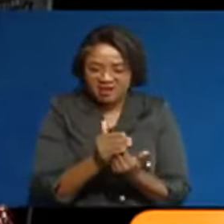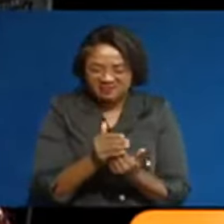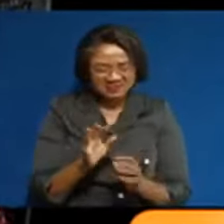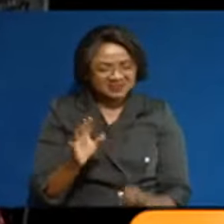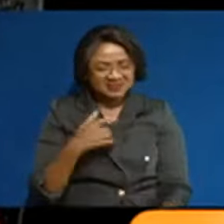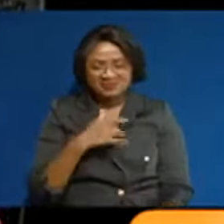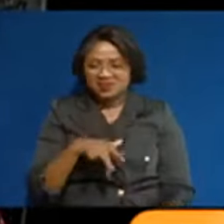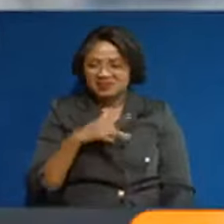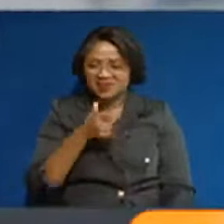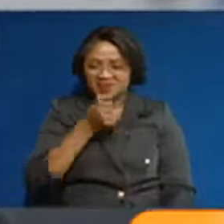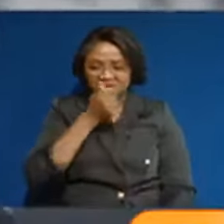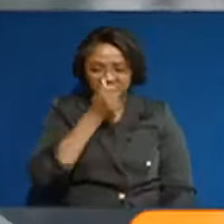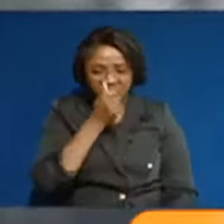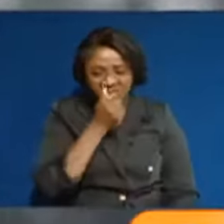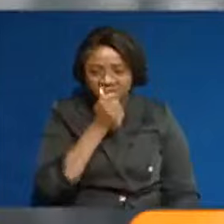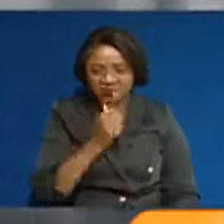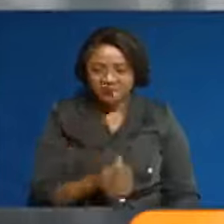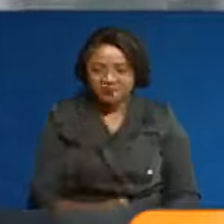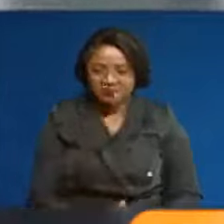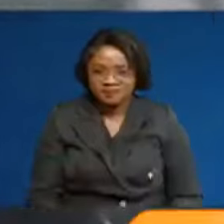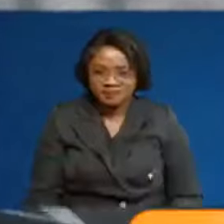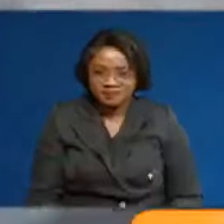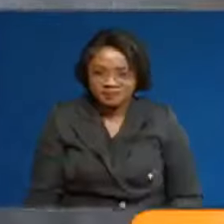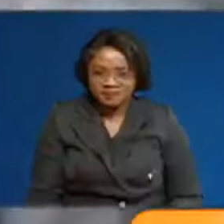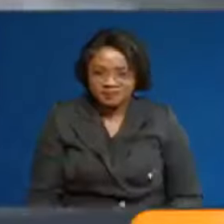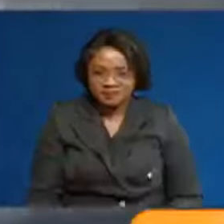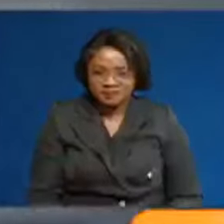broken like that.